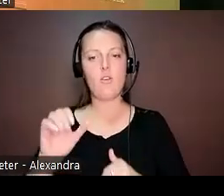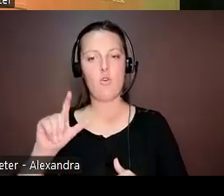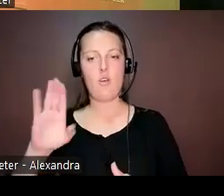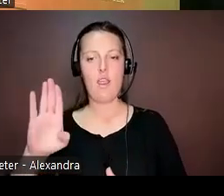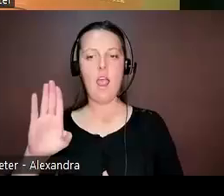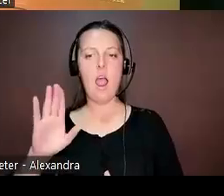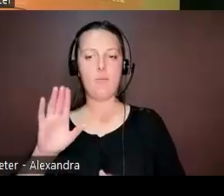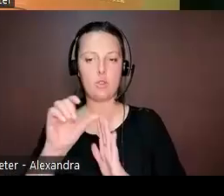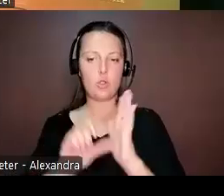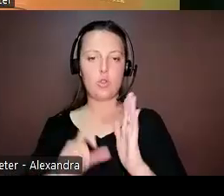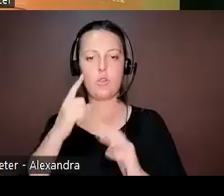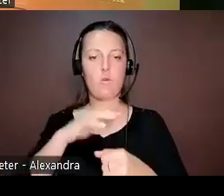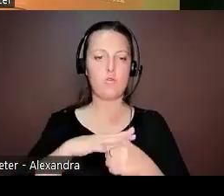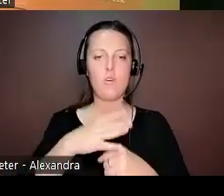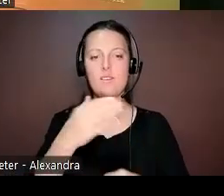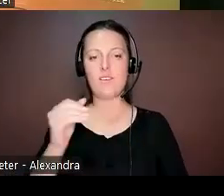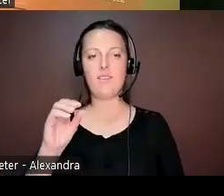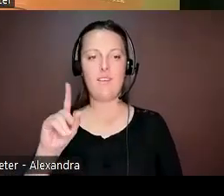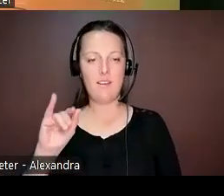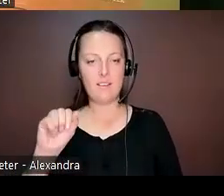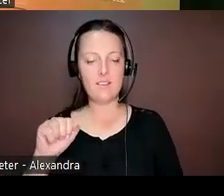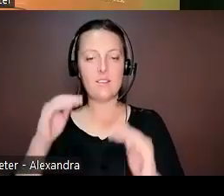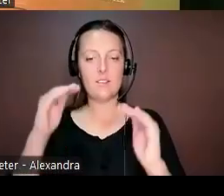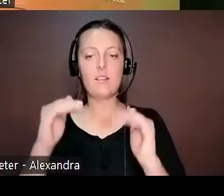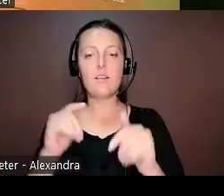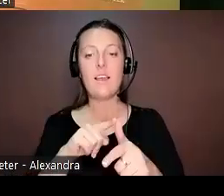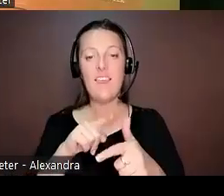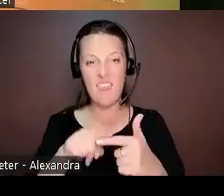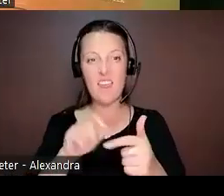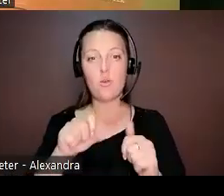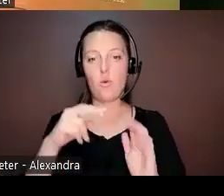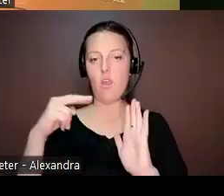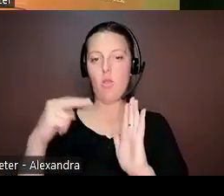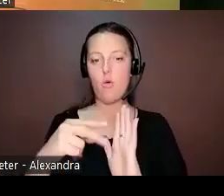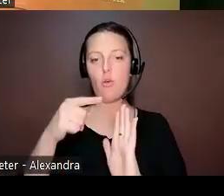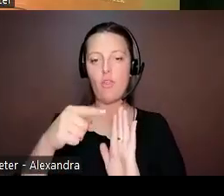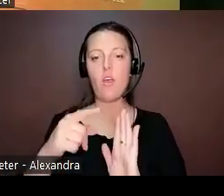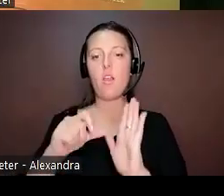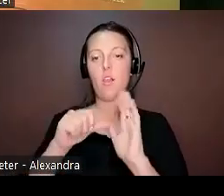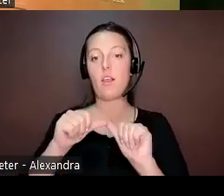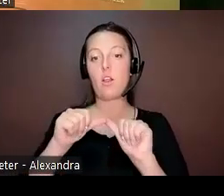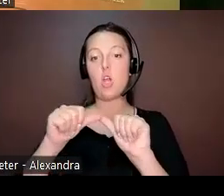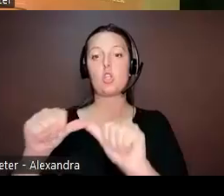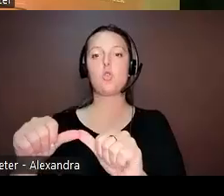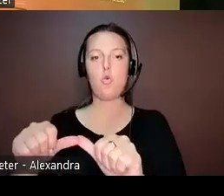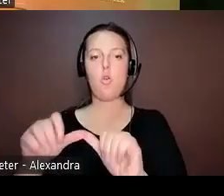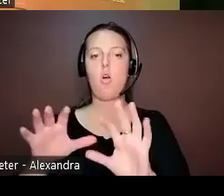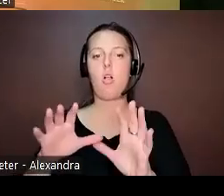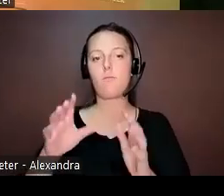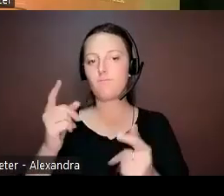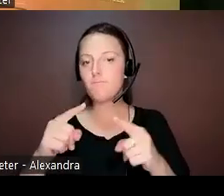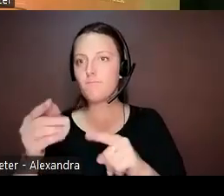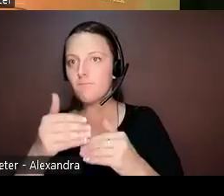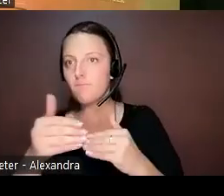and symptomatology of post-CABG depression as a way of kind of looking to see, does it match